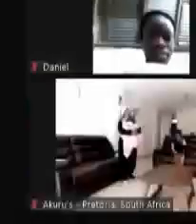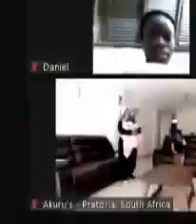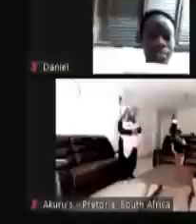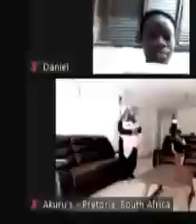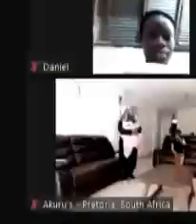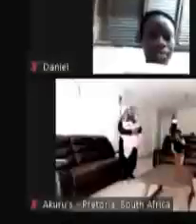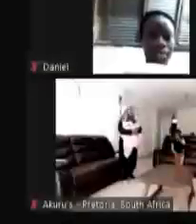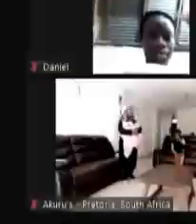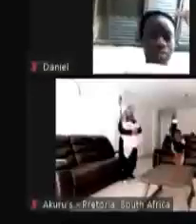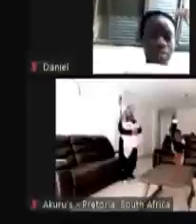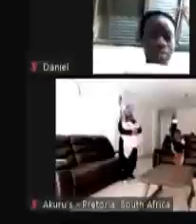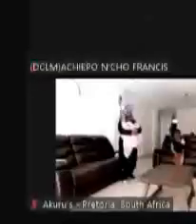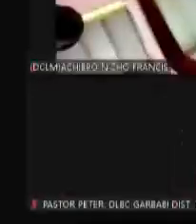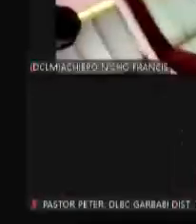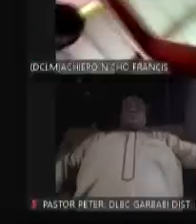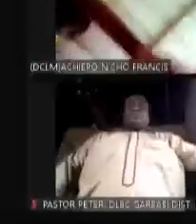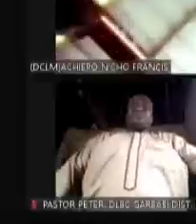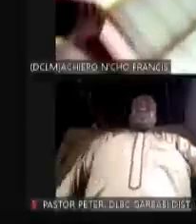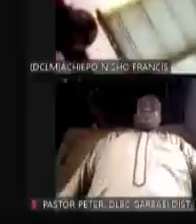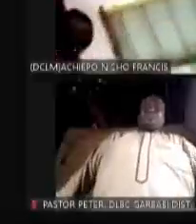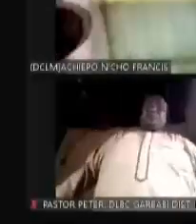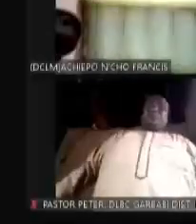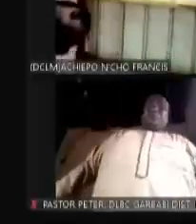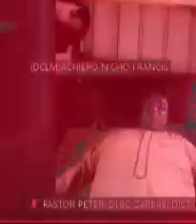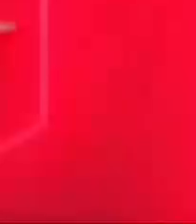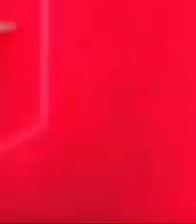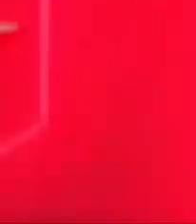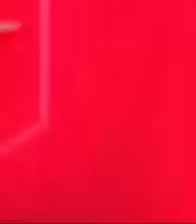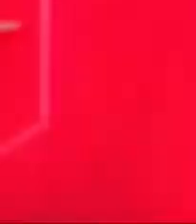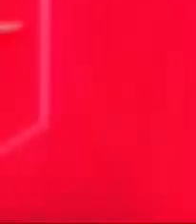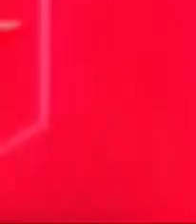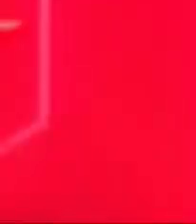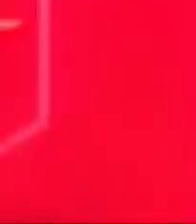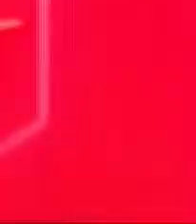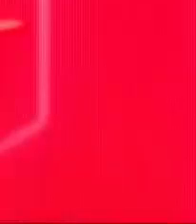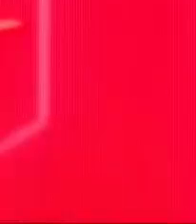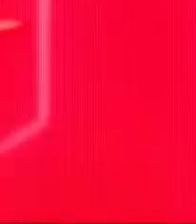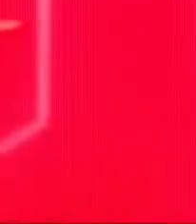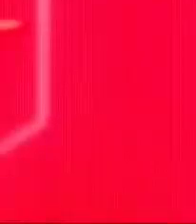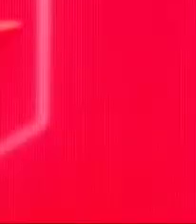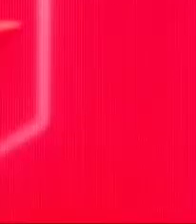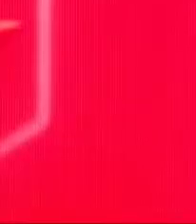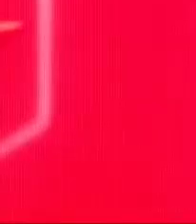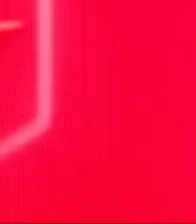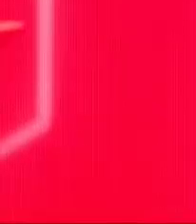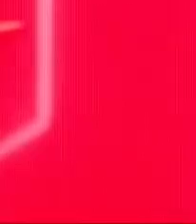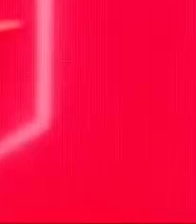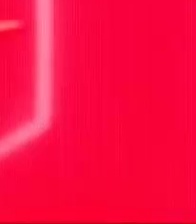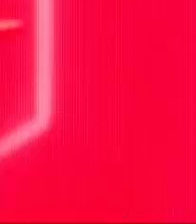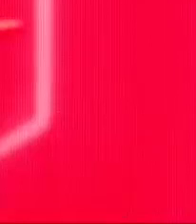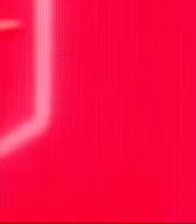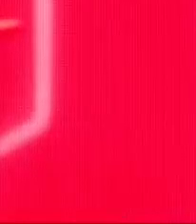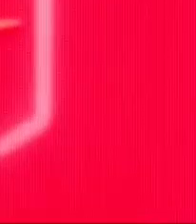name. We thank you because we know you have answered. In Jesus' name, we